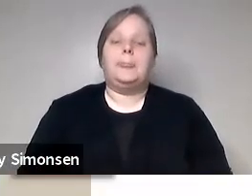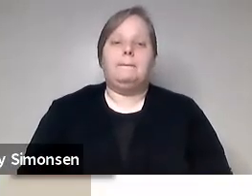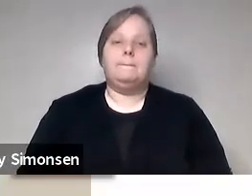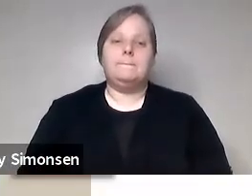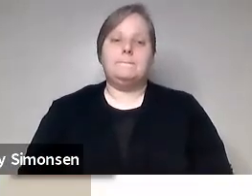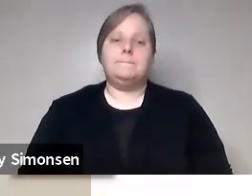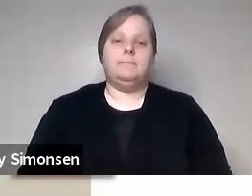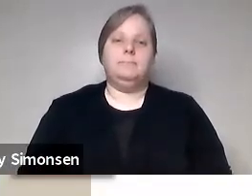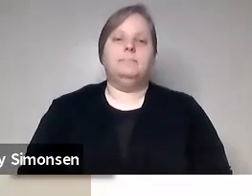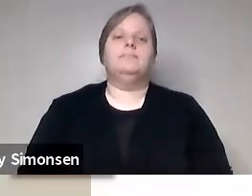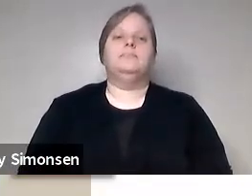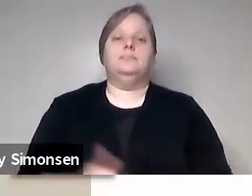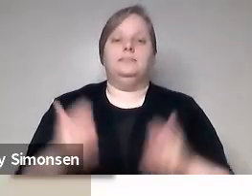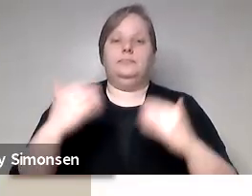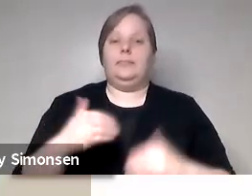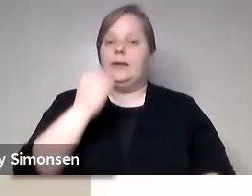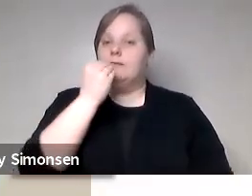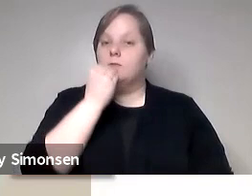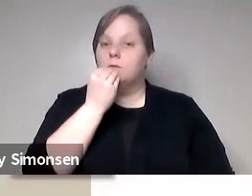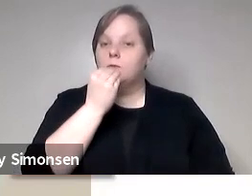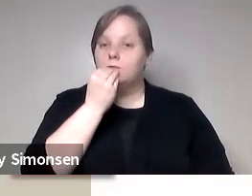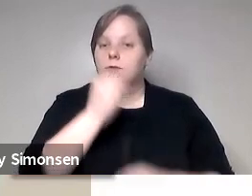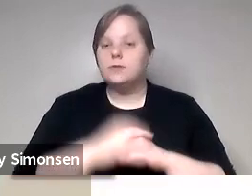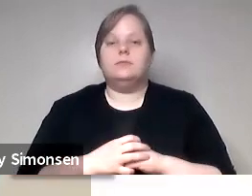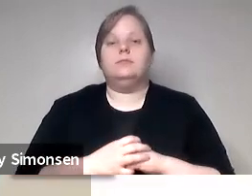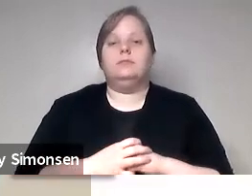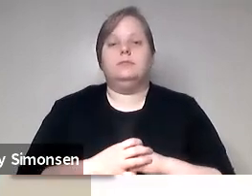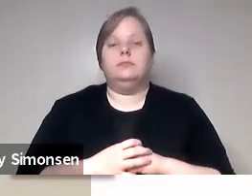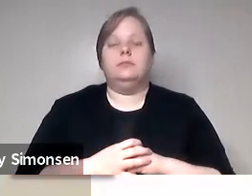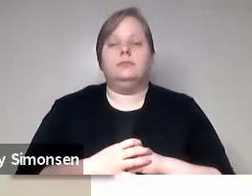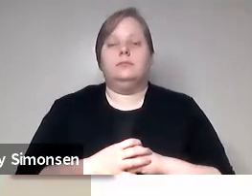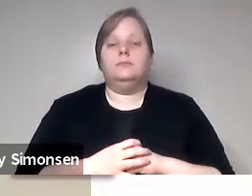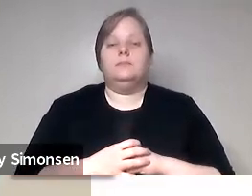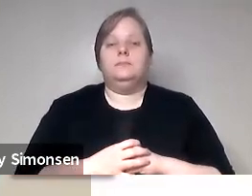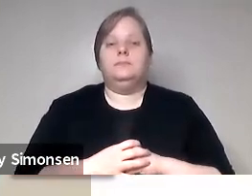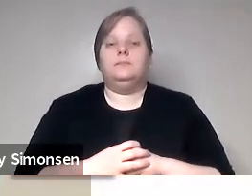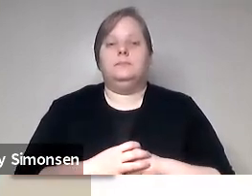Right, moving on to foods that we have in